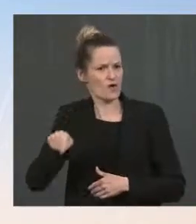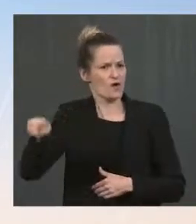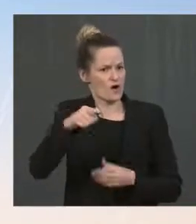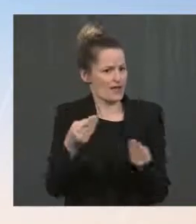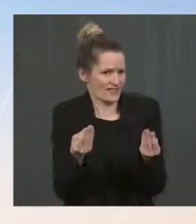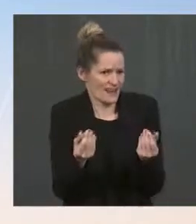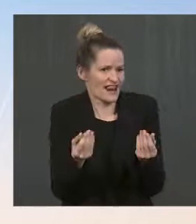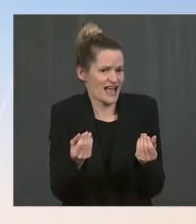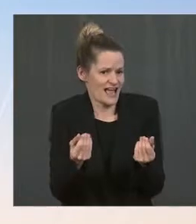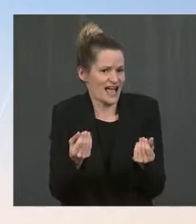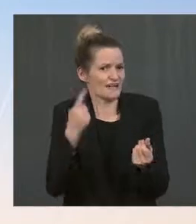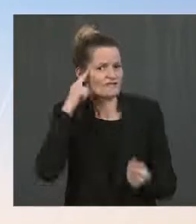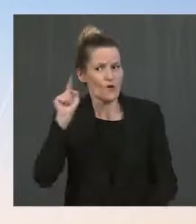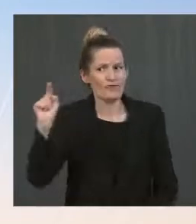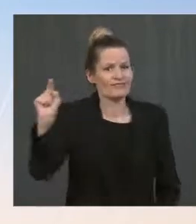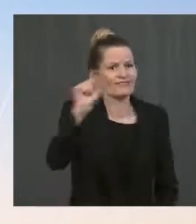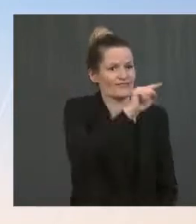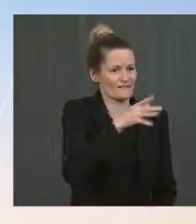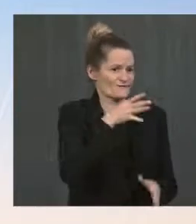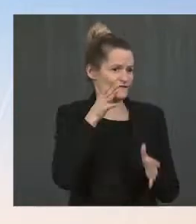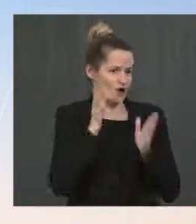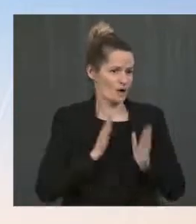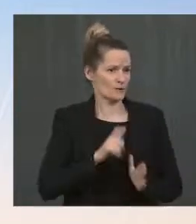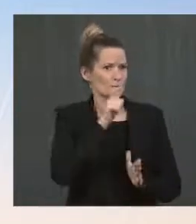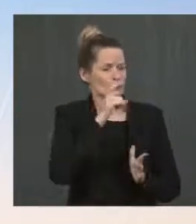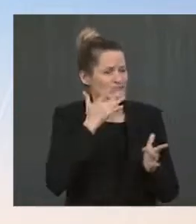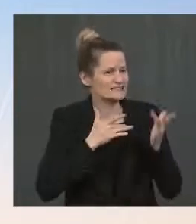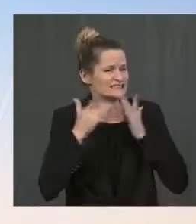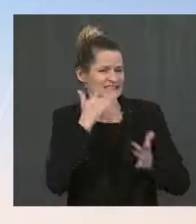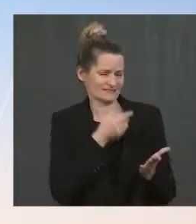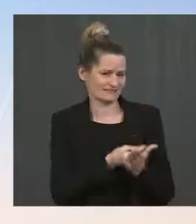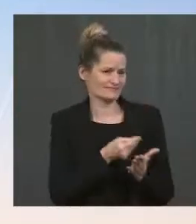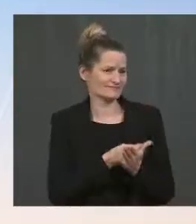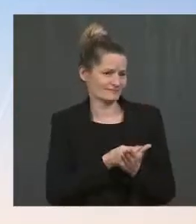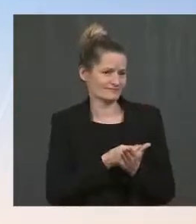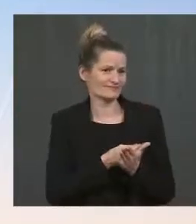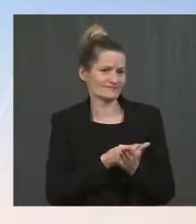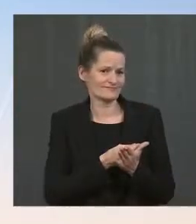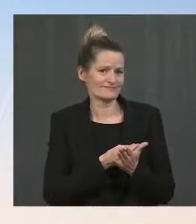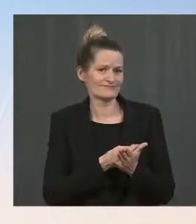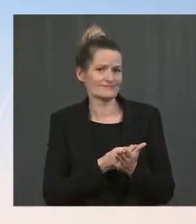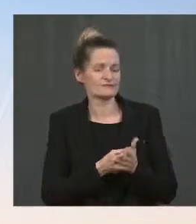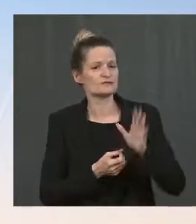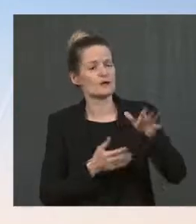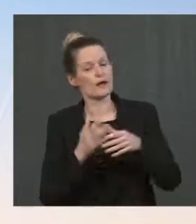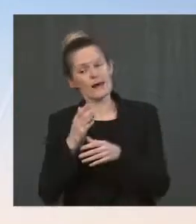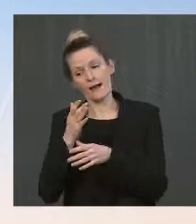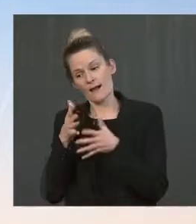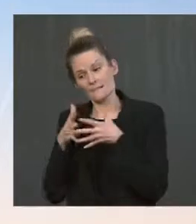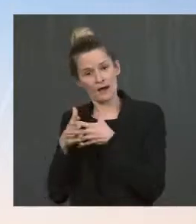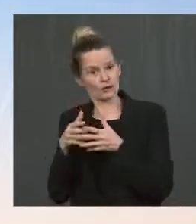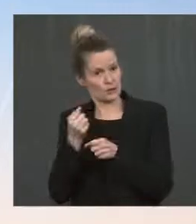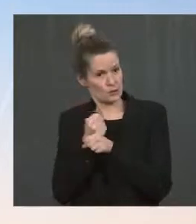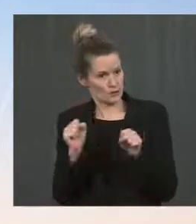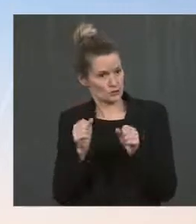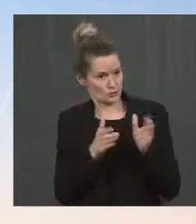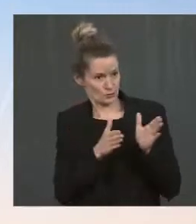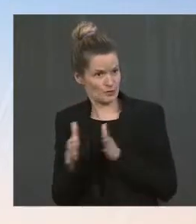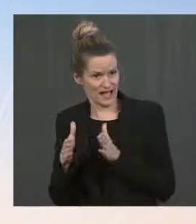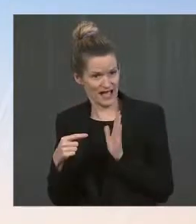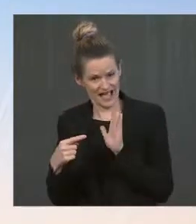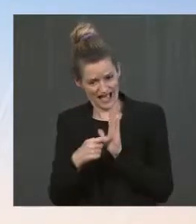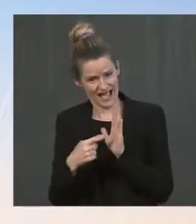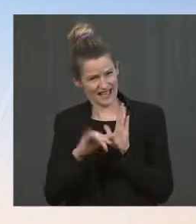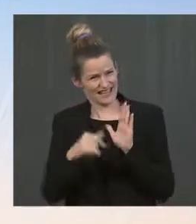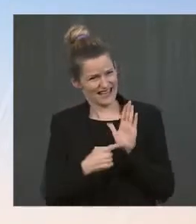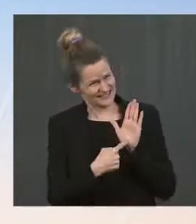farmers. So one of the things we did, with the American Rescue Plan, is we identified procurement We purchase a lot of emergency